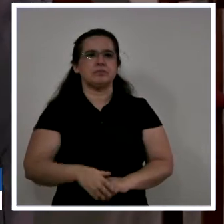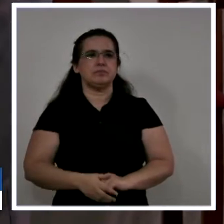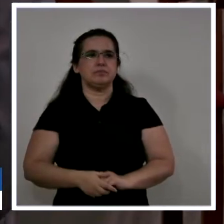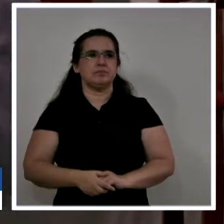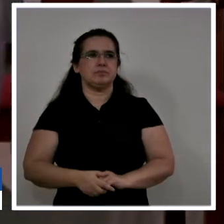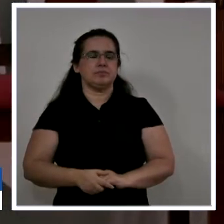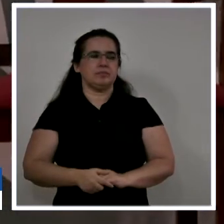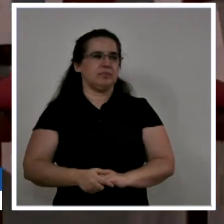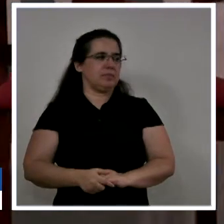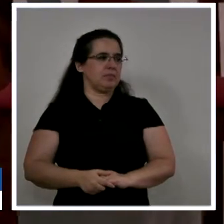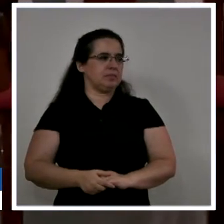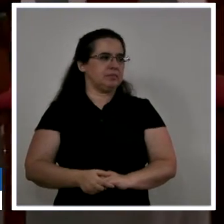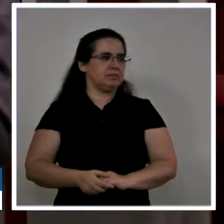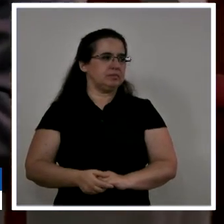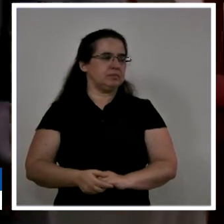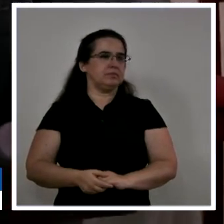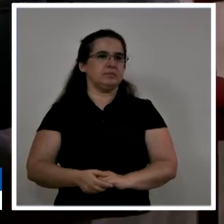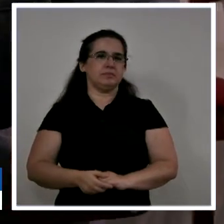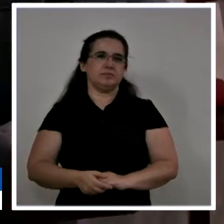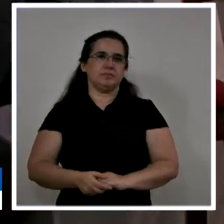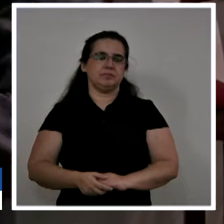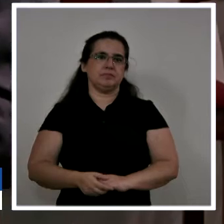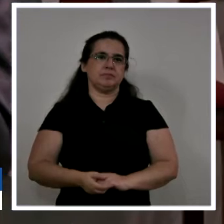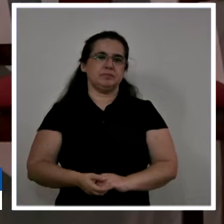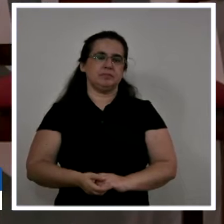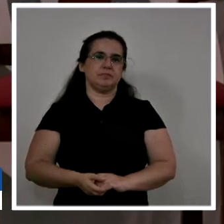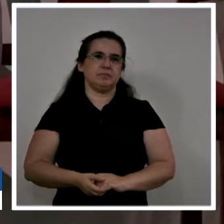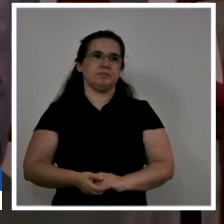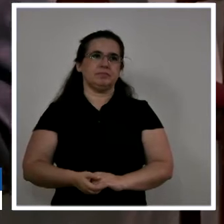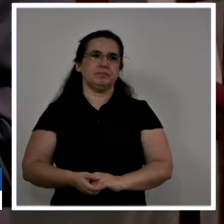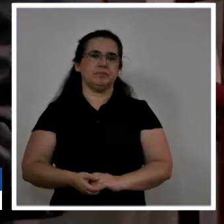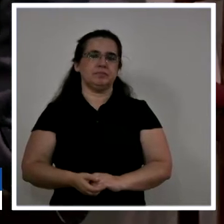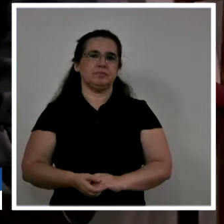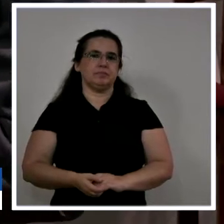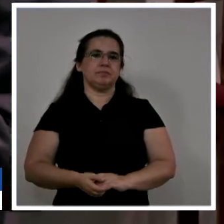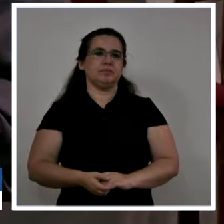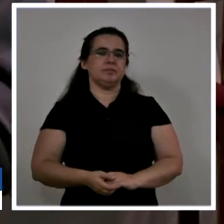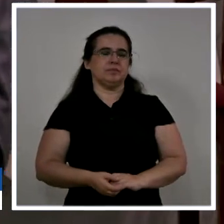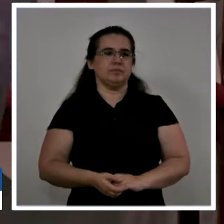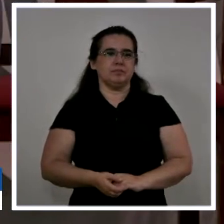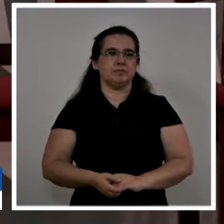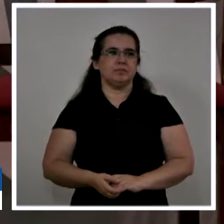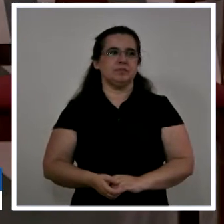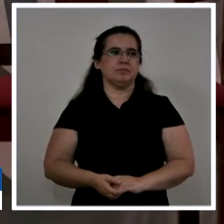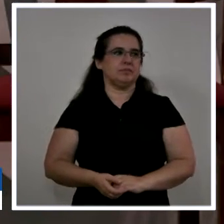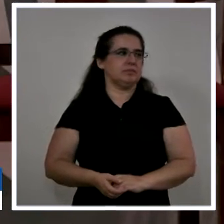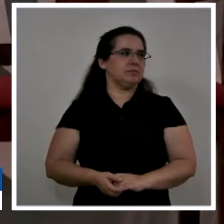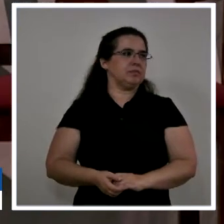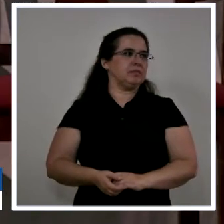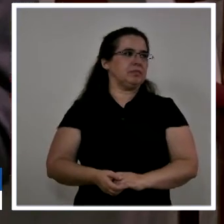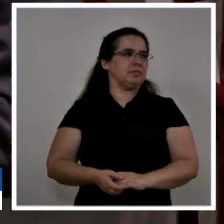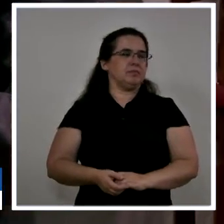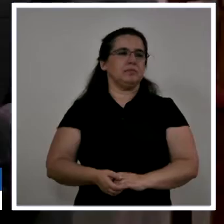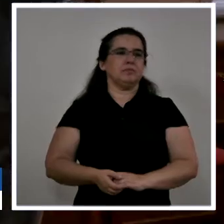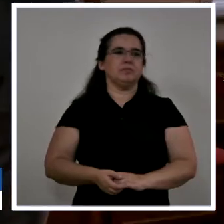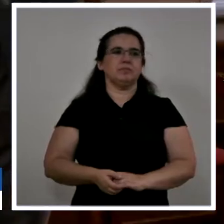you interacted with your family and with your parents that there were certain things you observed in your parents, you say, you know what? I hope when I get older I